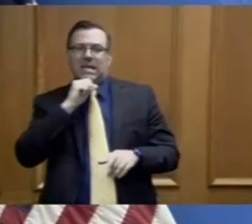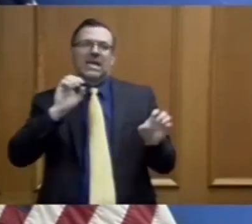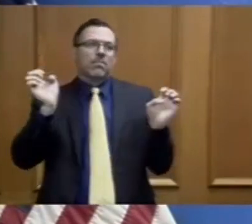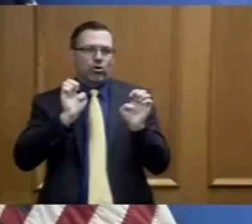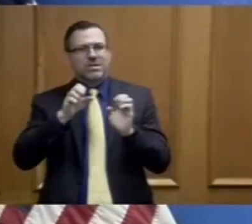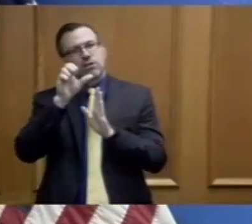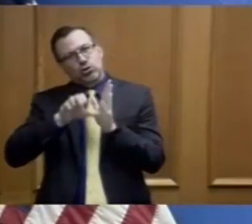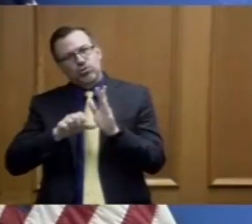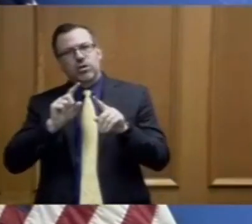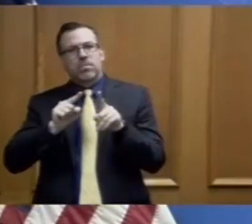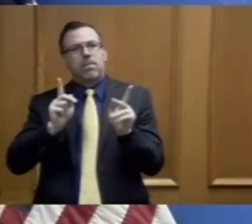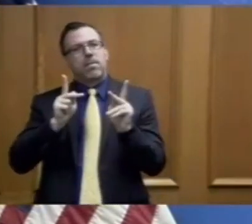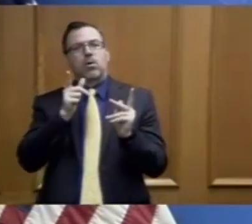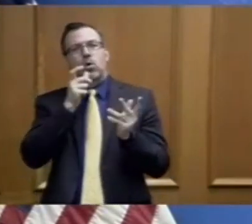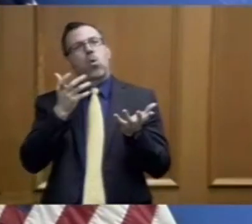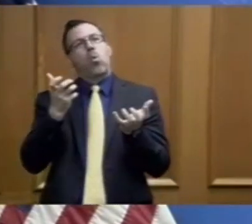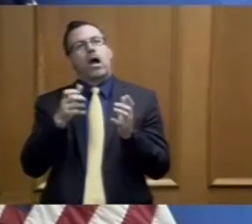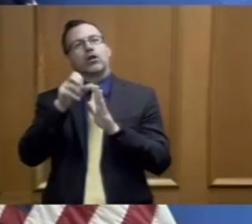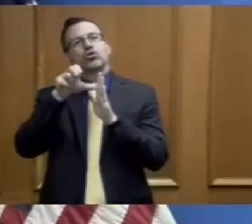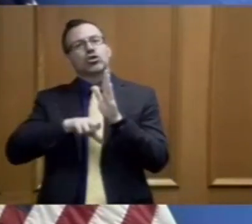facilities, and visitation?